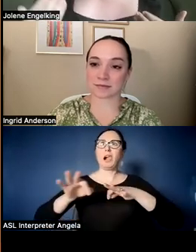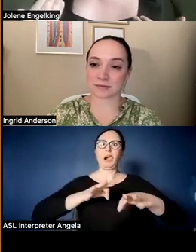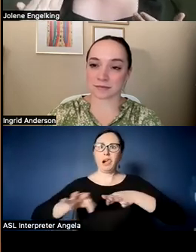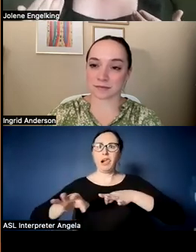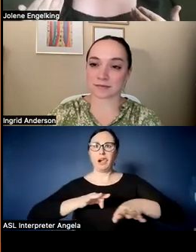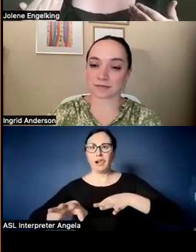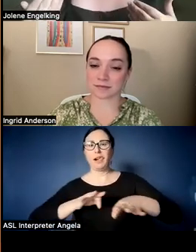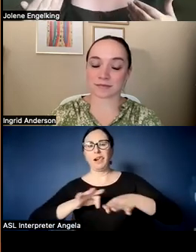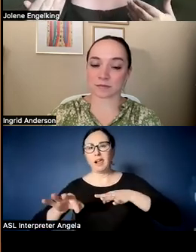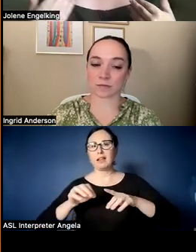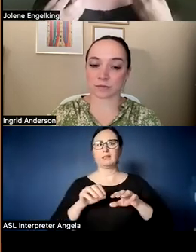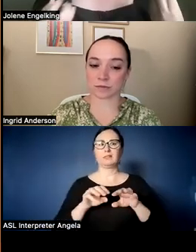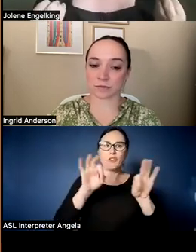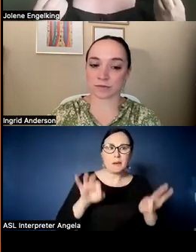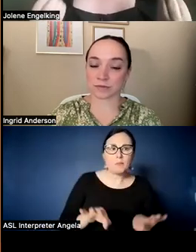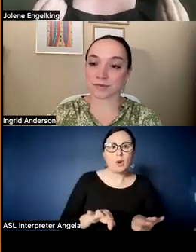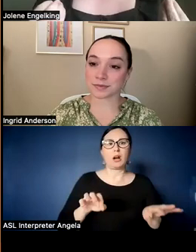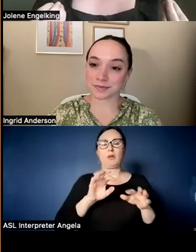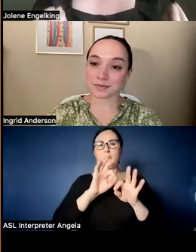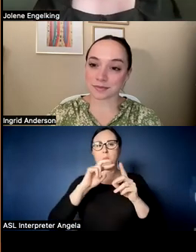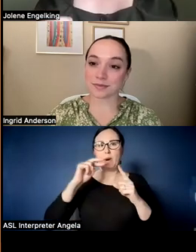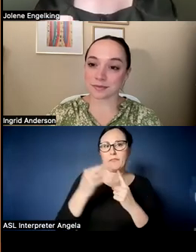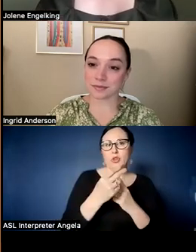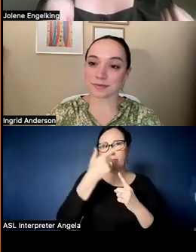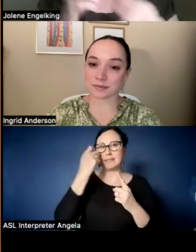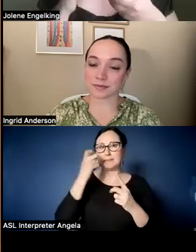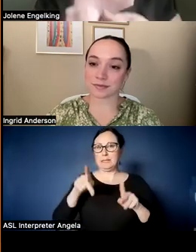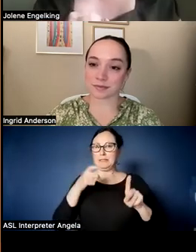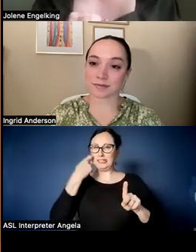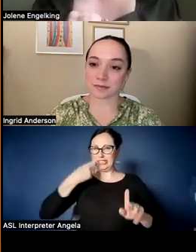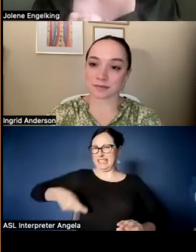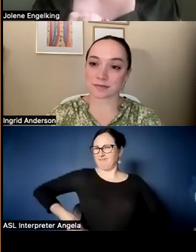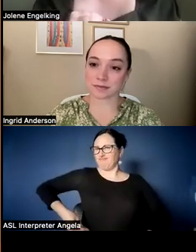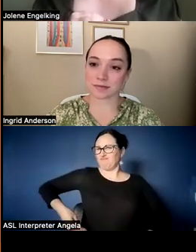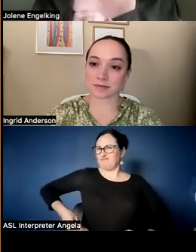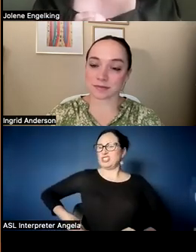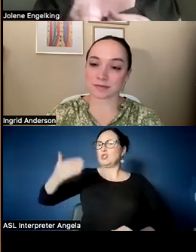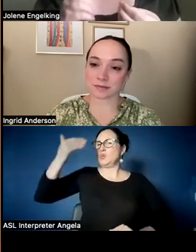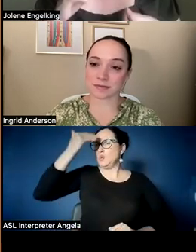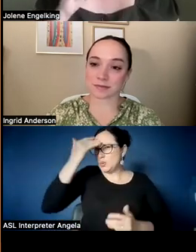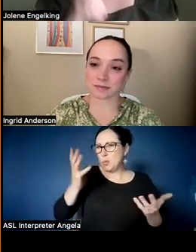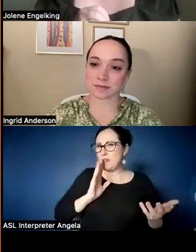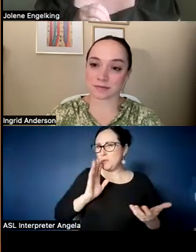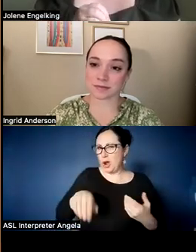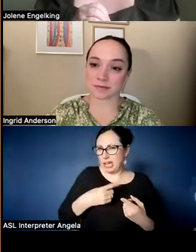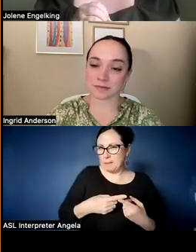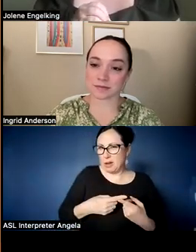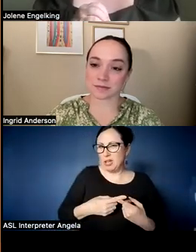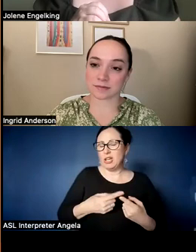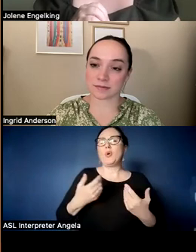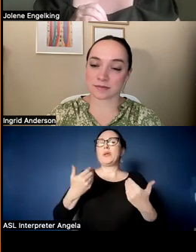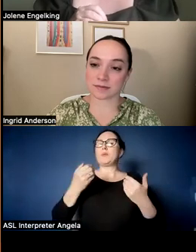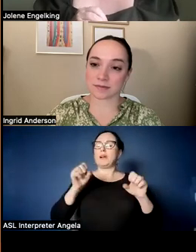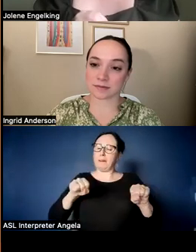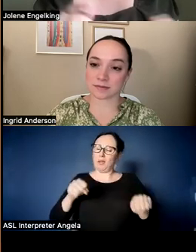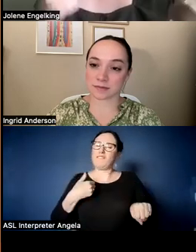you're coming from, because people just innately knew. And so we were able to get to the work, right? And we're able to have those deep conversations